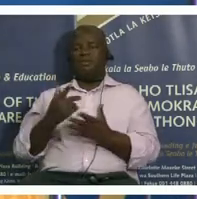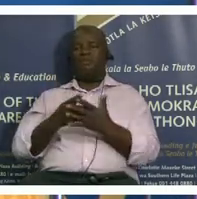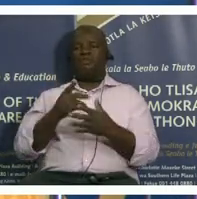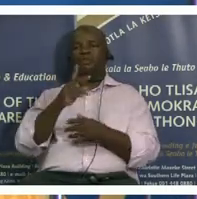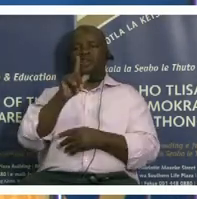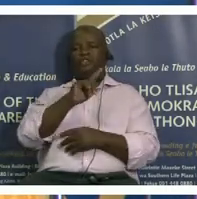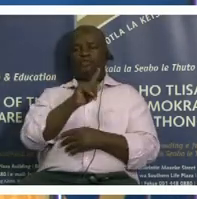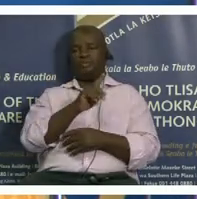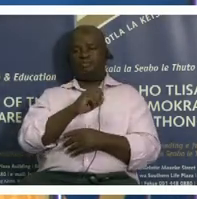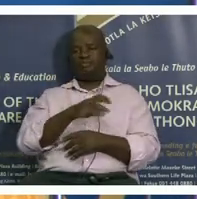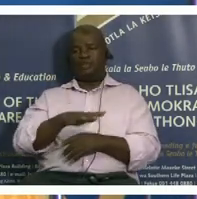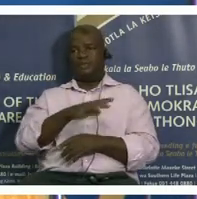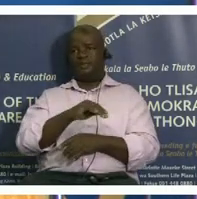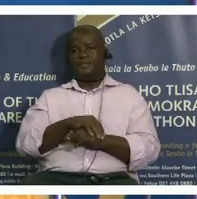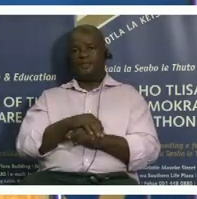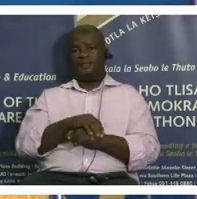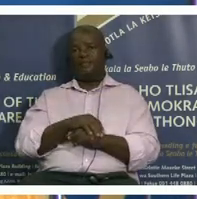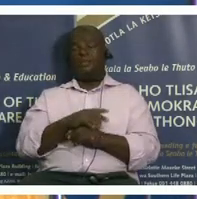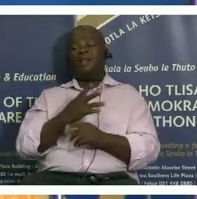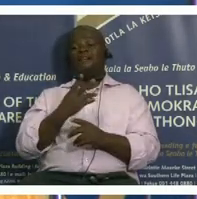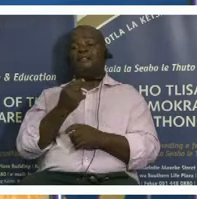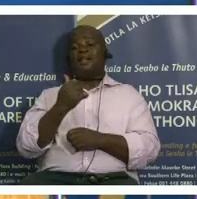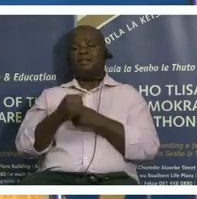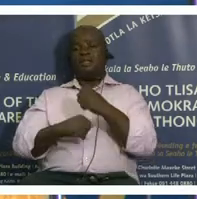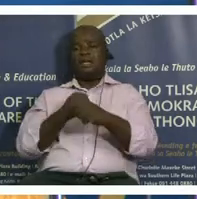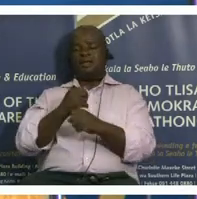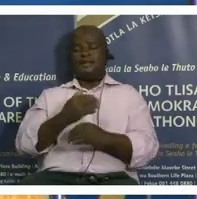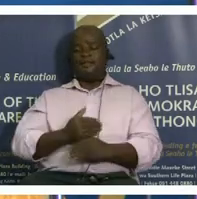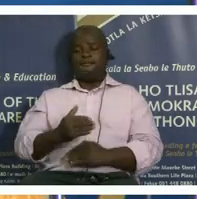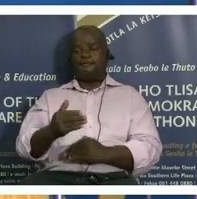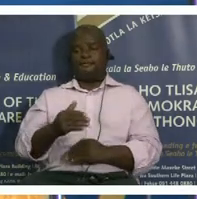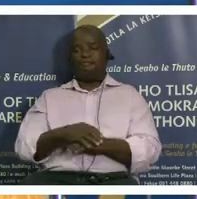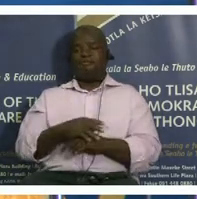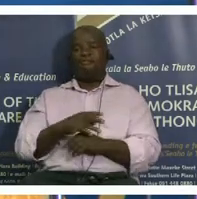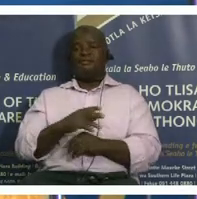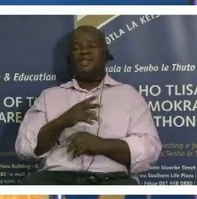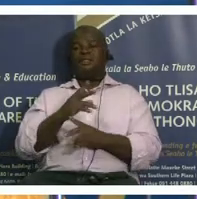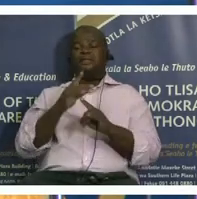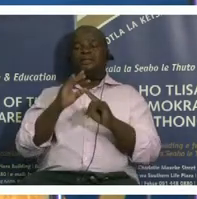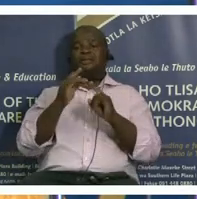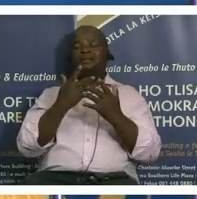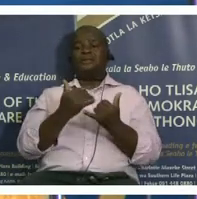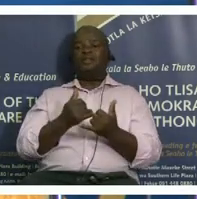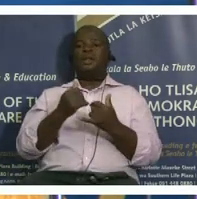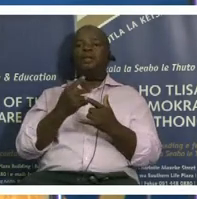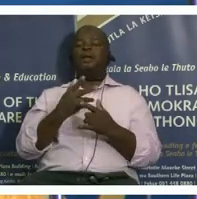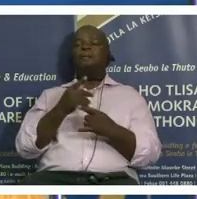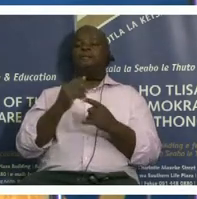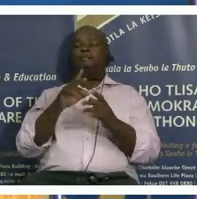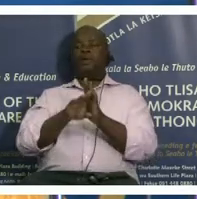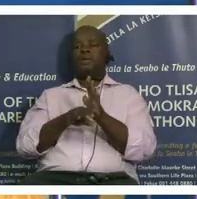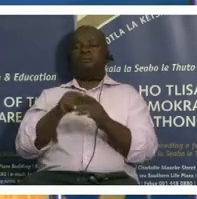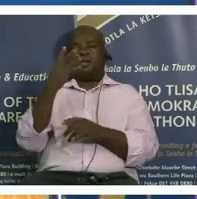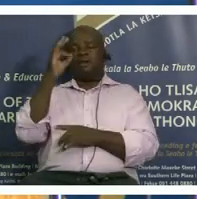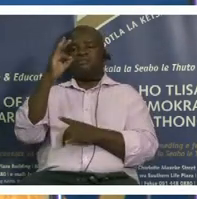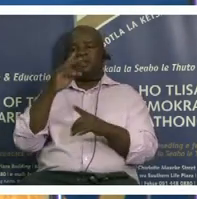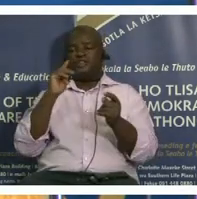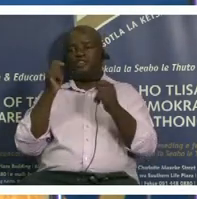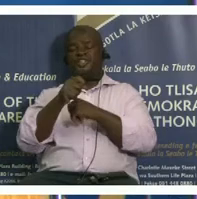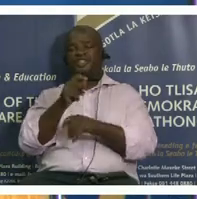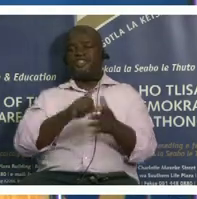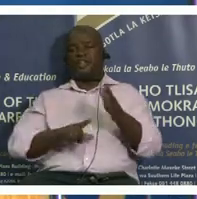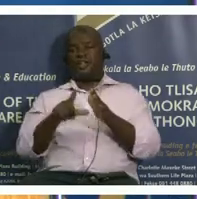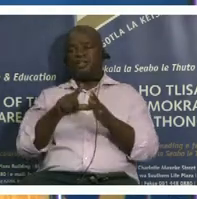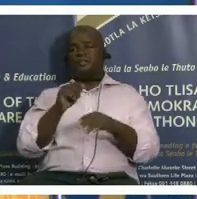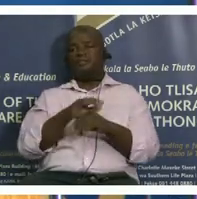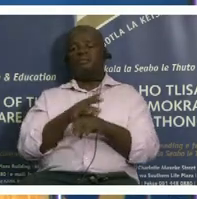Putswa. During the current financial year, the Township Revitalization Program focused